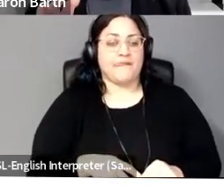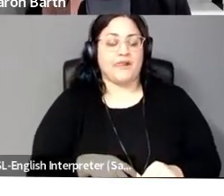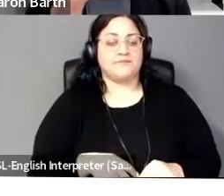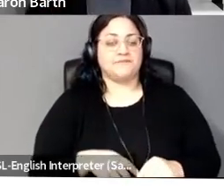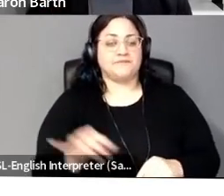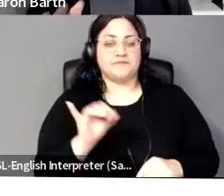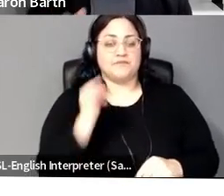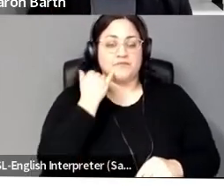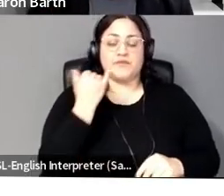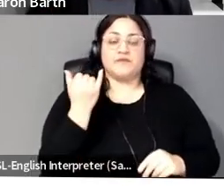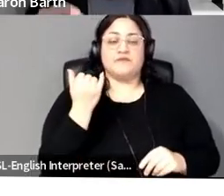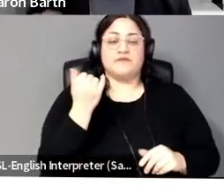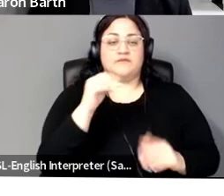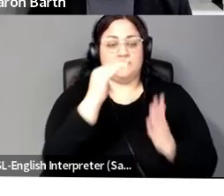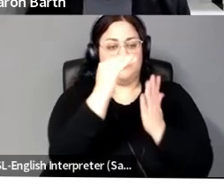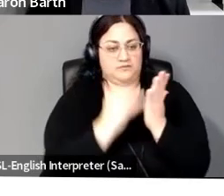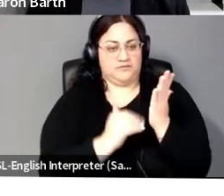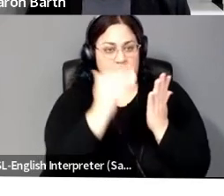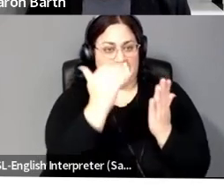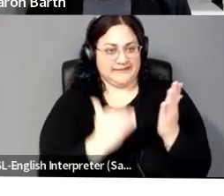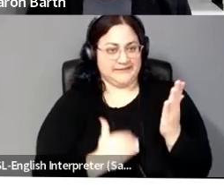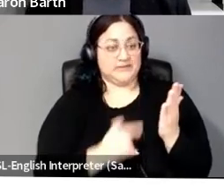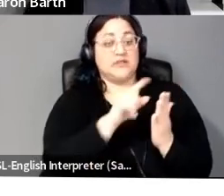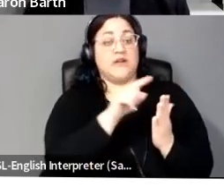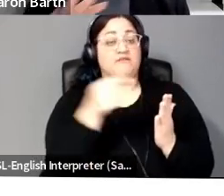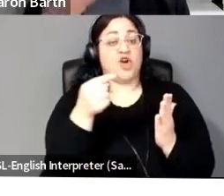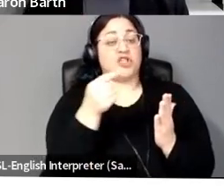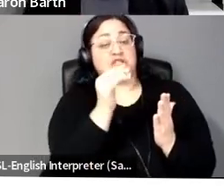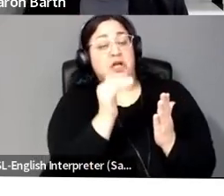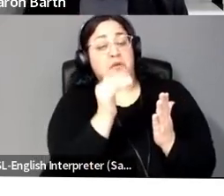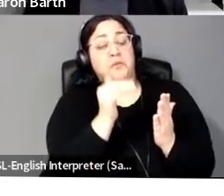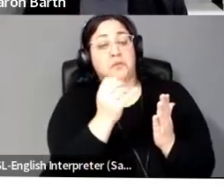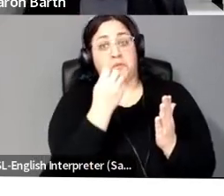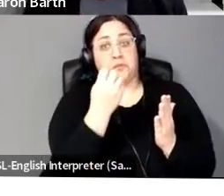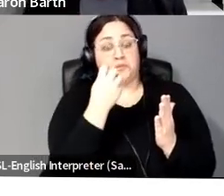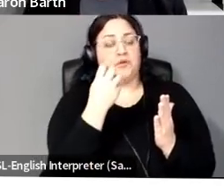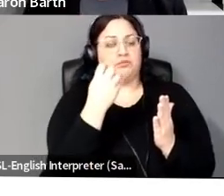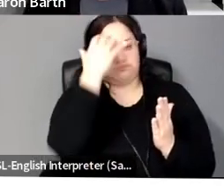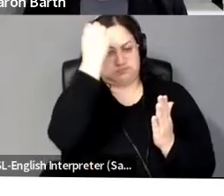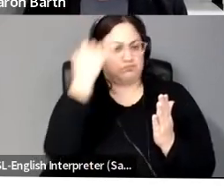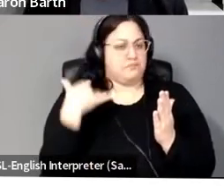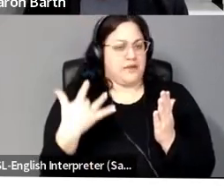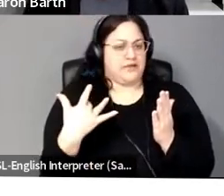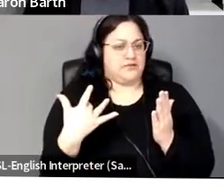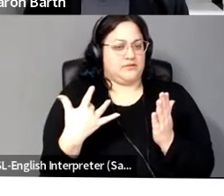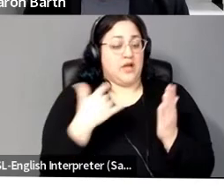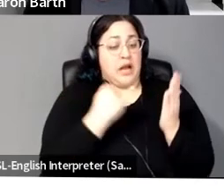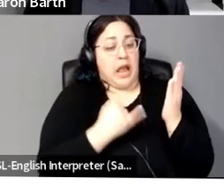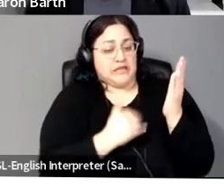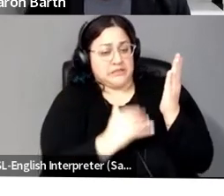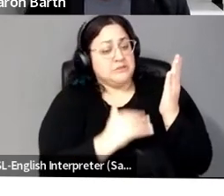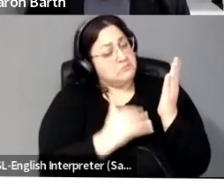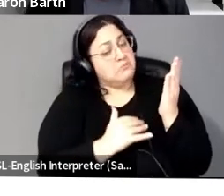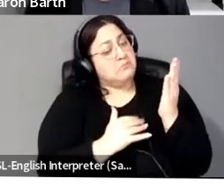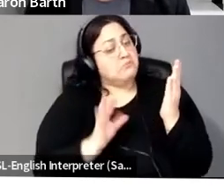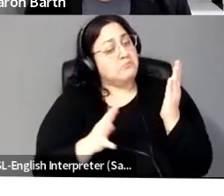often even better at remembering the last thing we hear. And we're terrible at everything in the middle. And